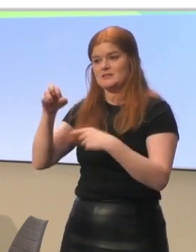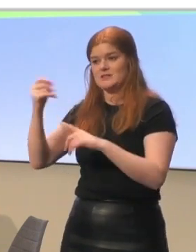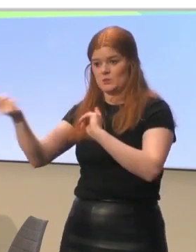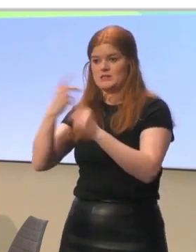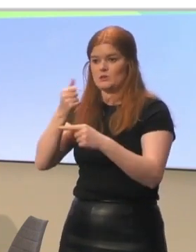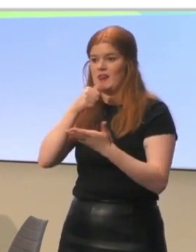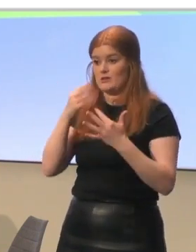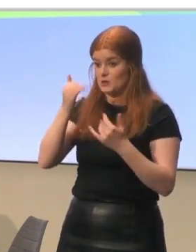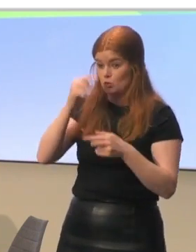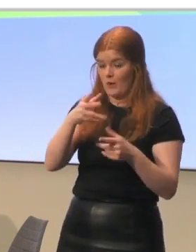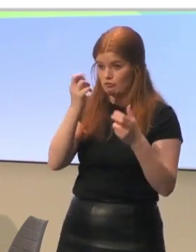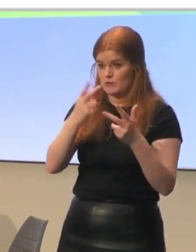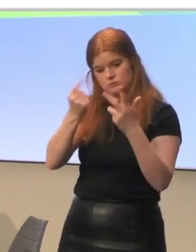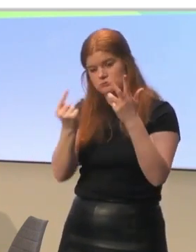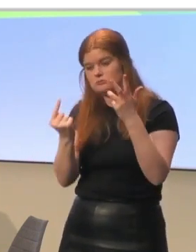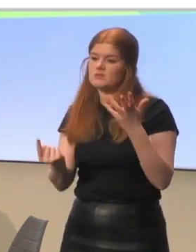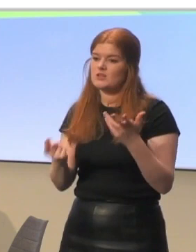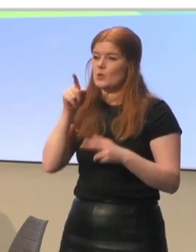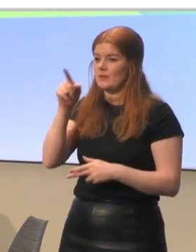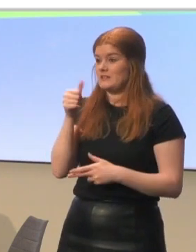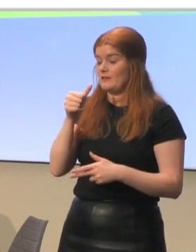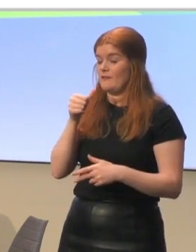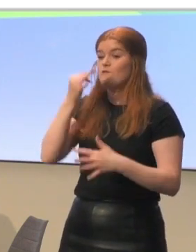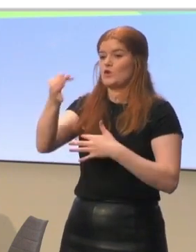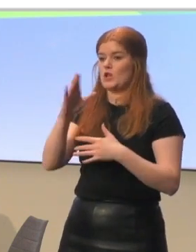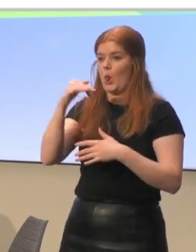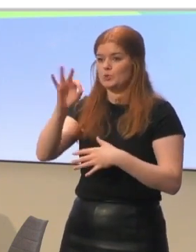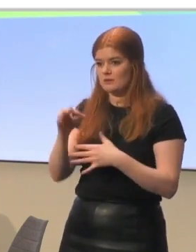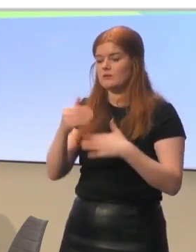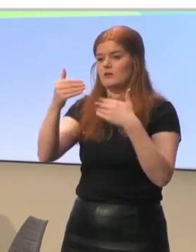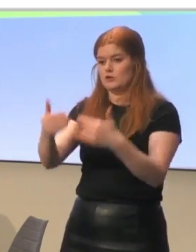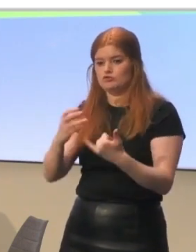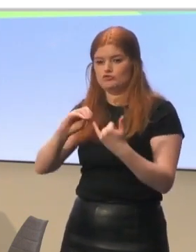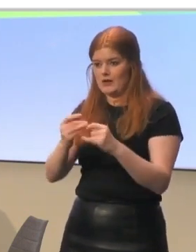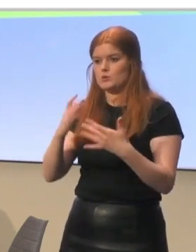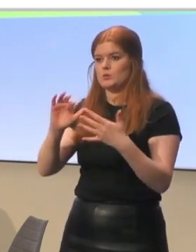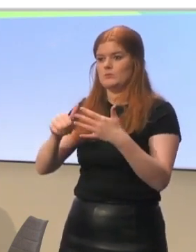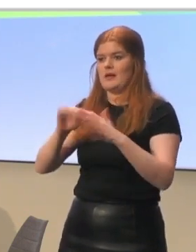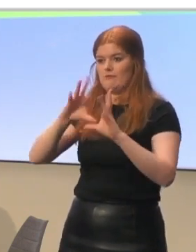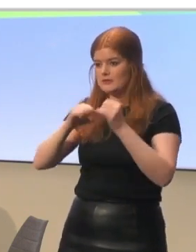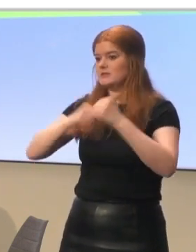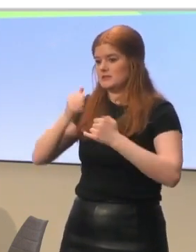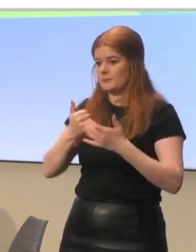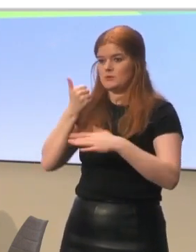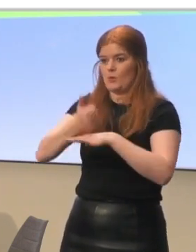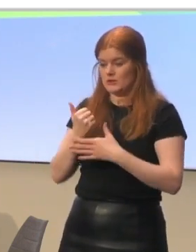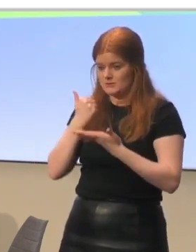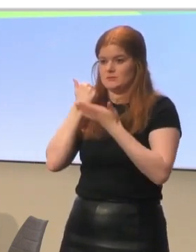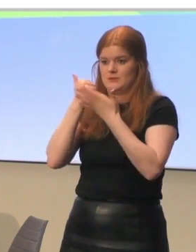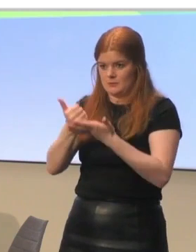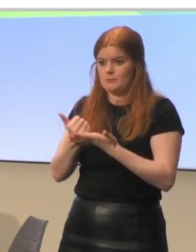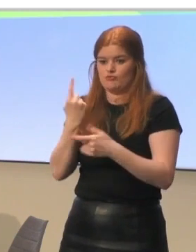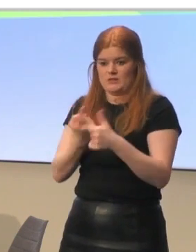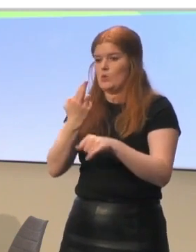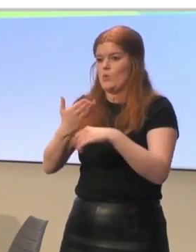saying you're entitled to that much. So that's it's a front loading just to get the initial piece of support there. And again, on